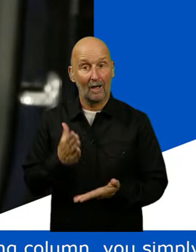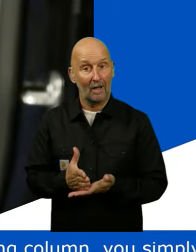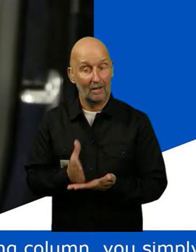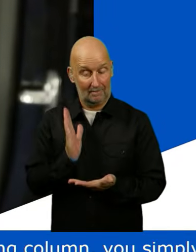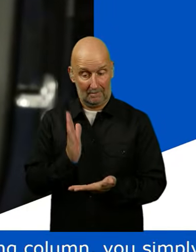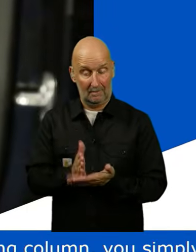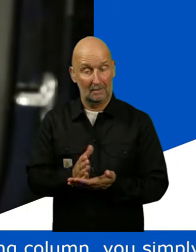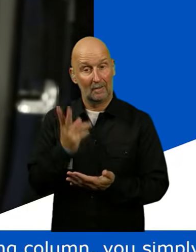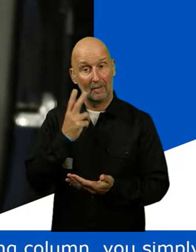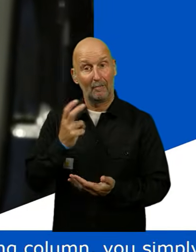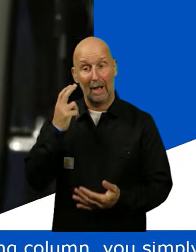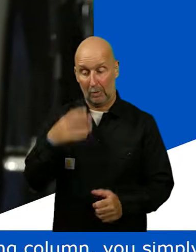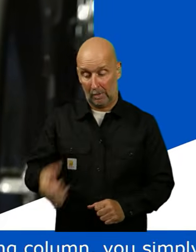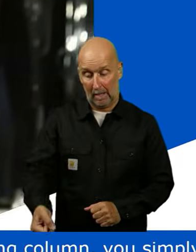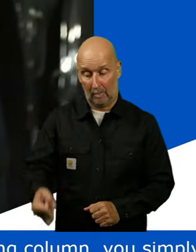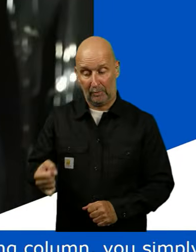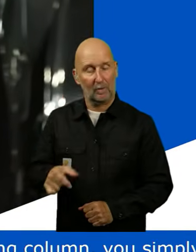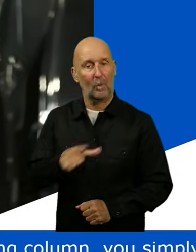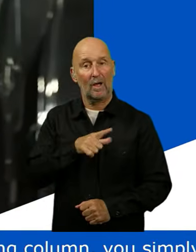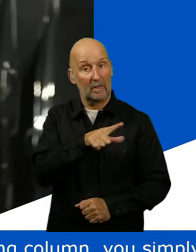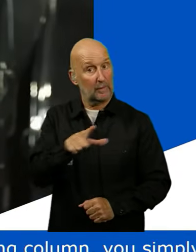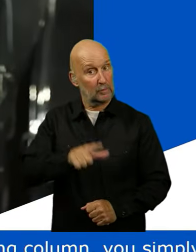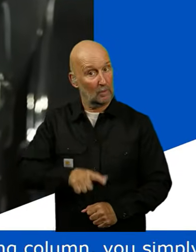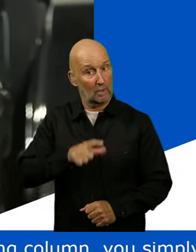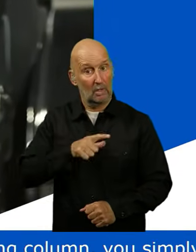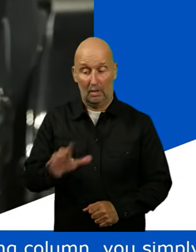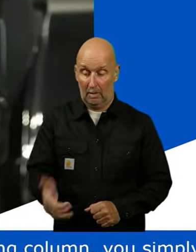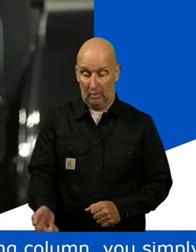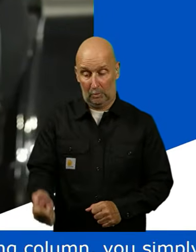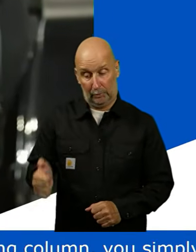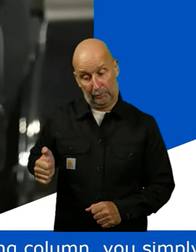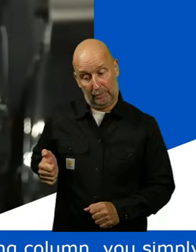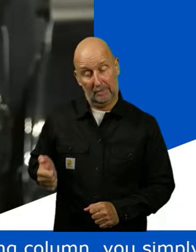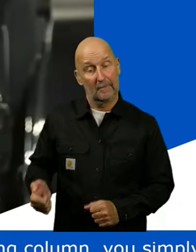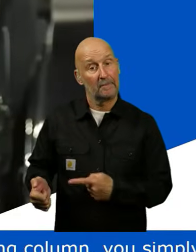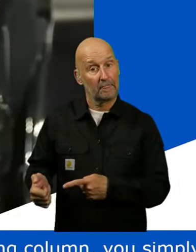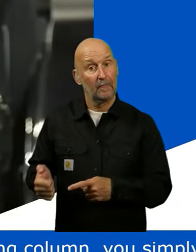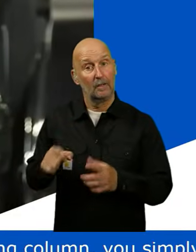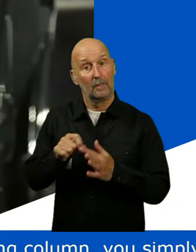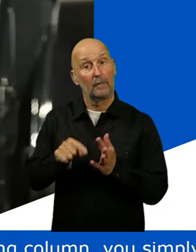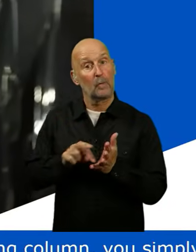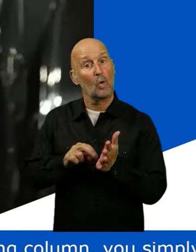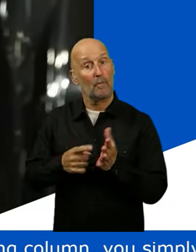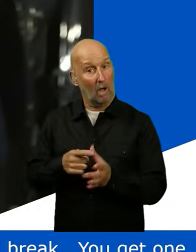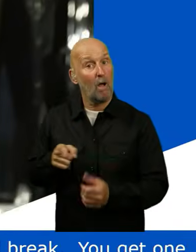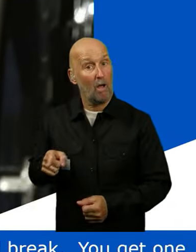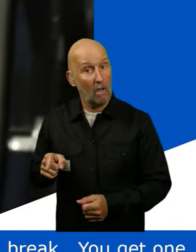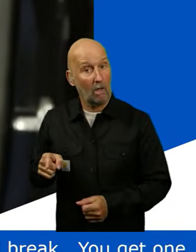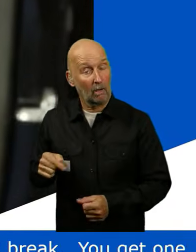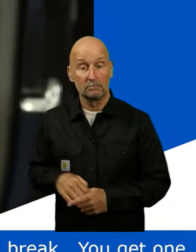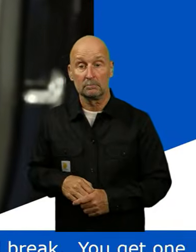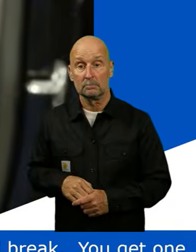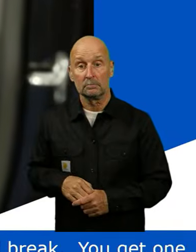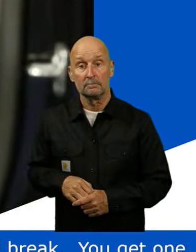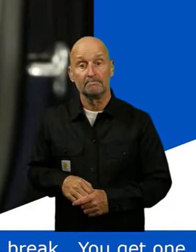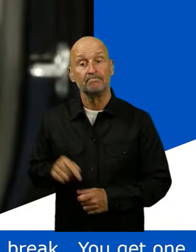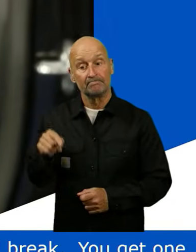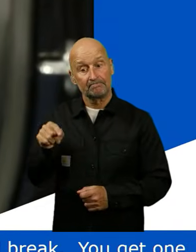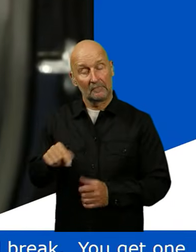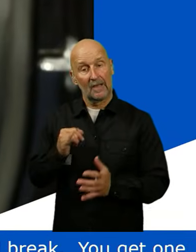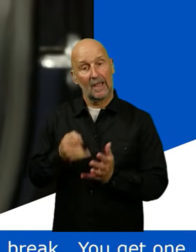If you prefer the confidence of having a manual handbrake, you get one here in the Ford Puma. And